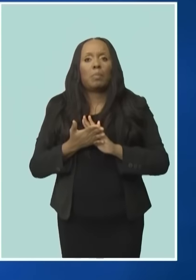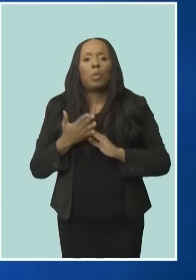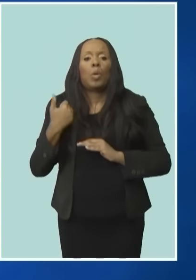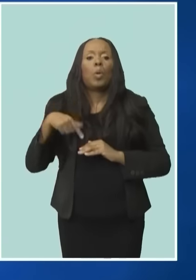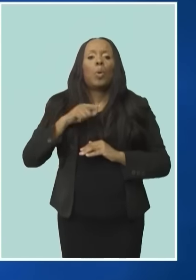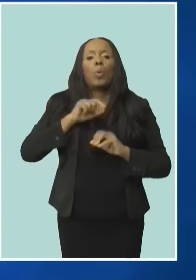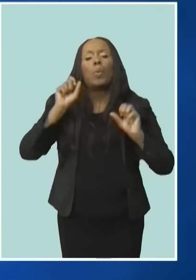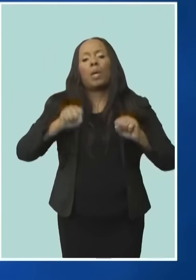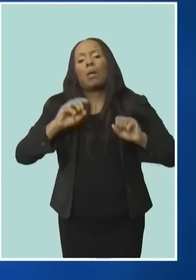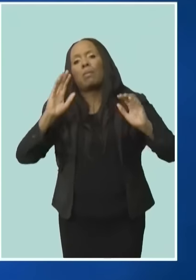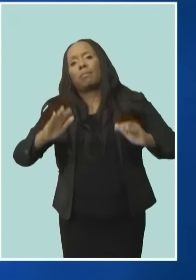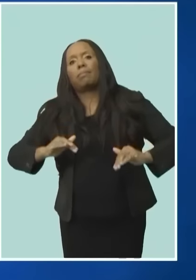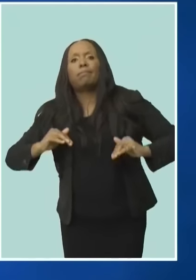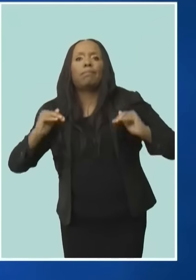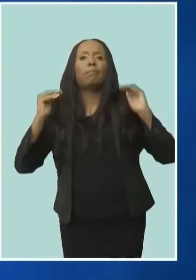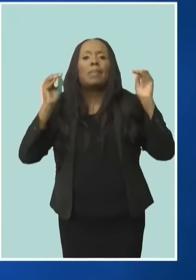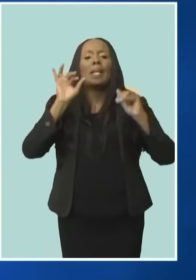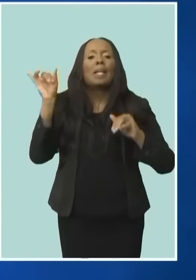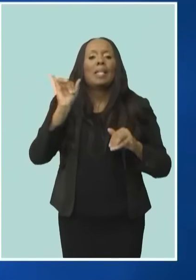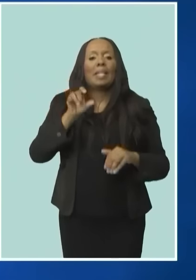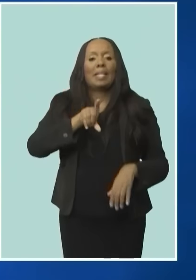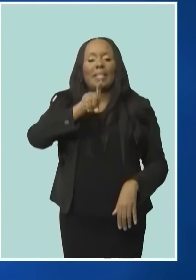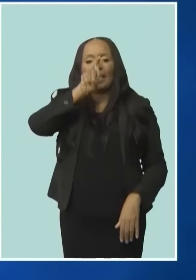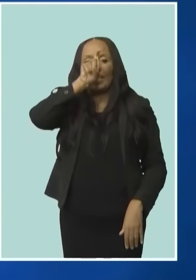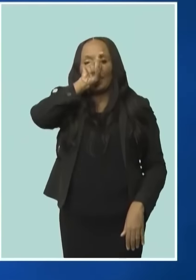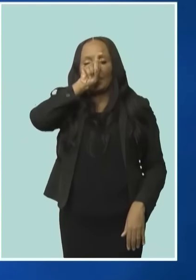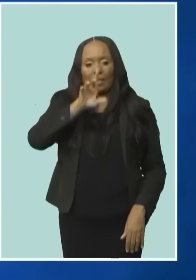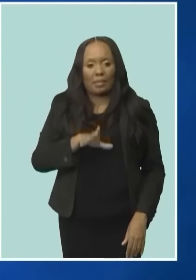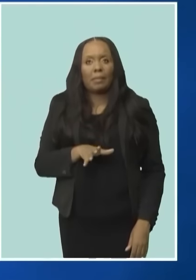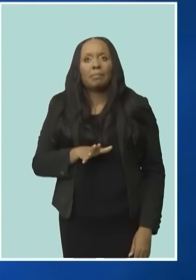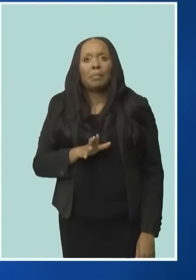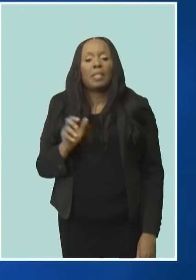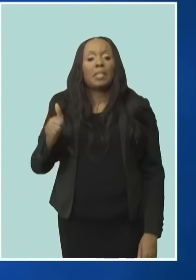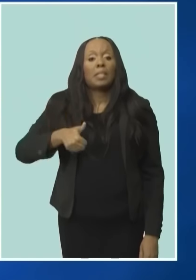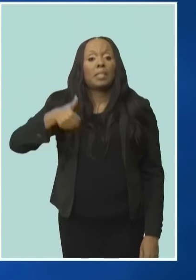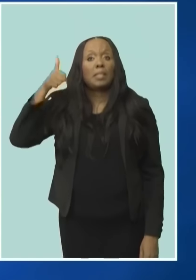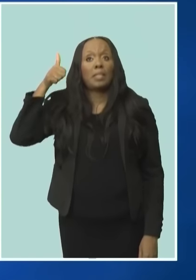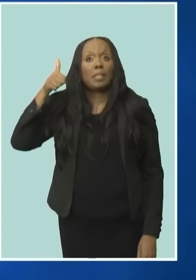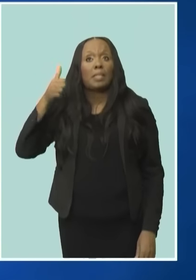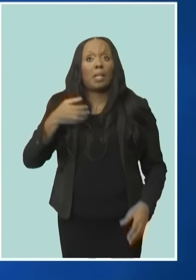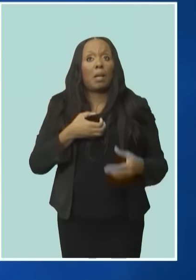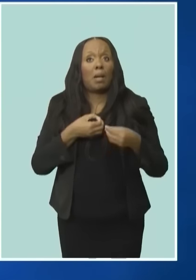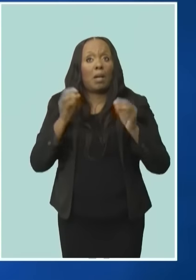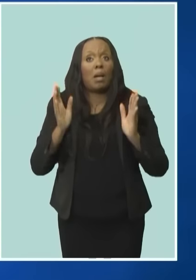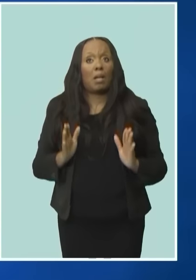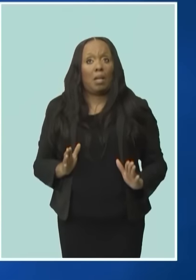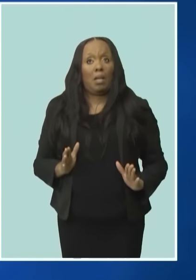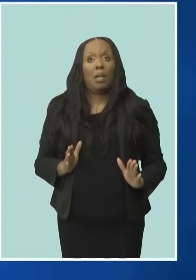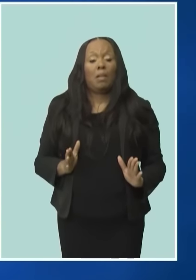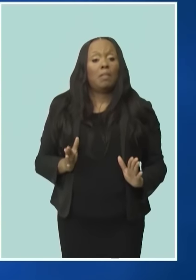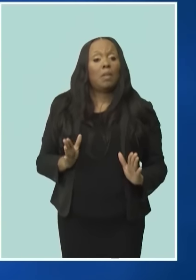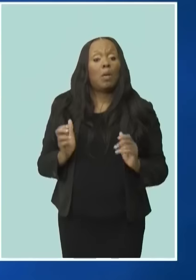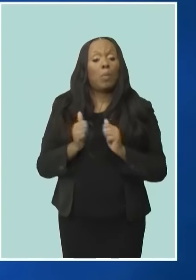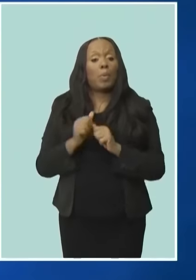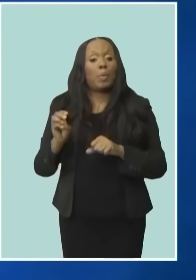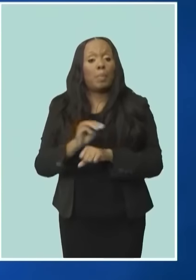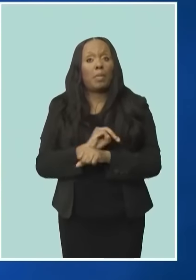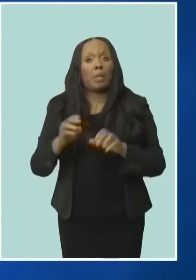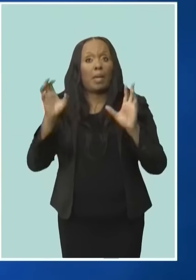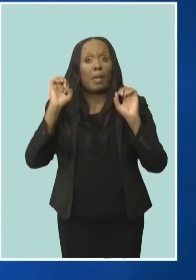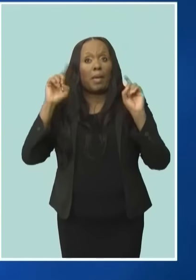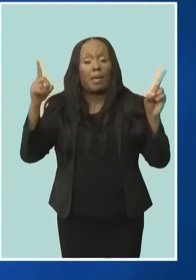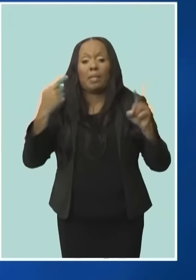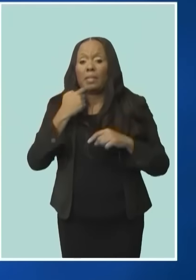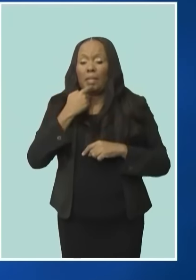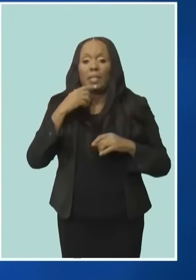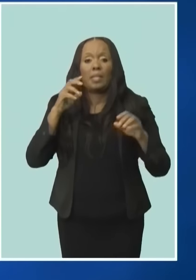eagles. Senior School Attendance Officer with the Ministry of Educational Transformation, Sharon Weeks Cumberbatch, says